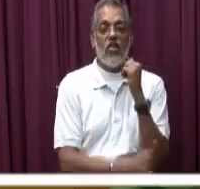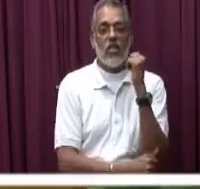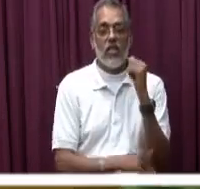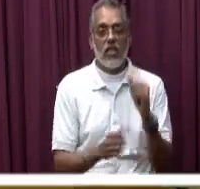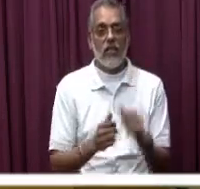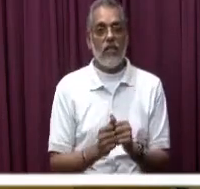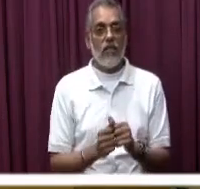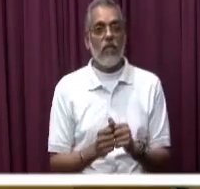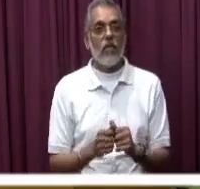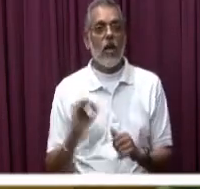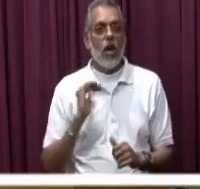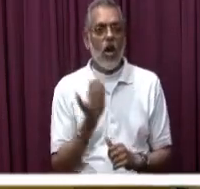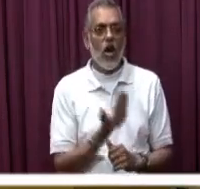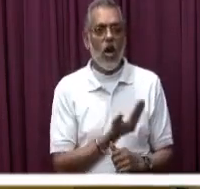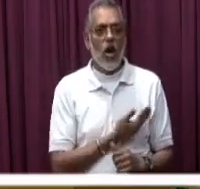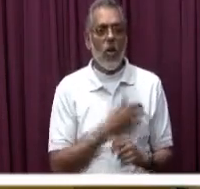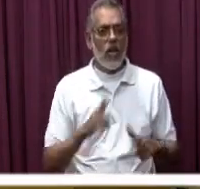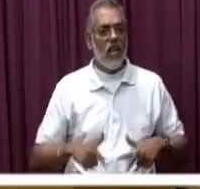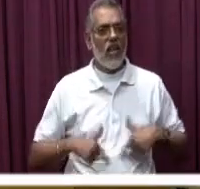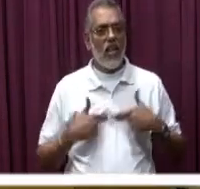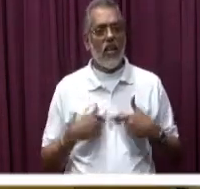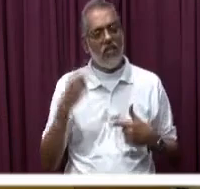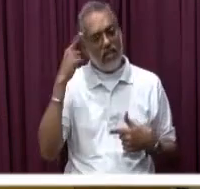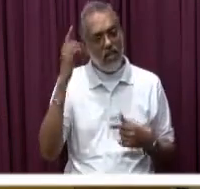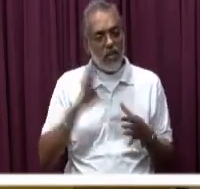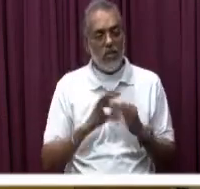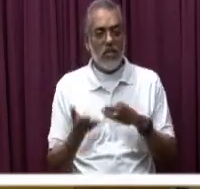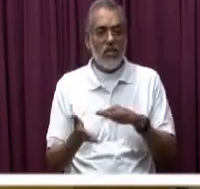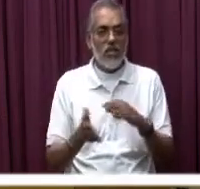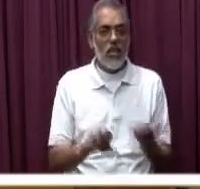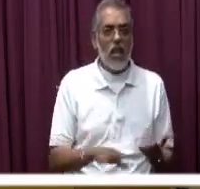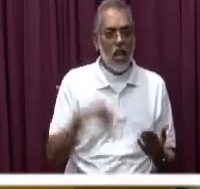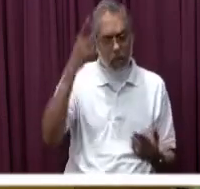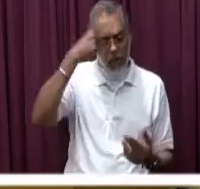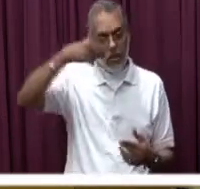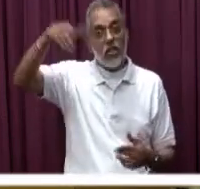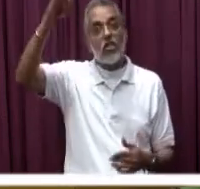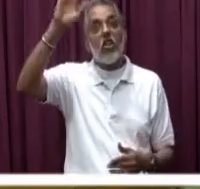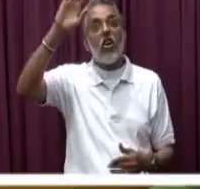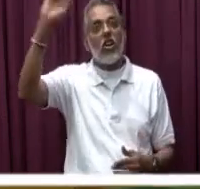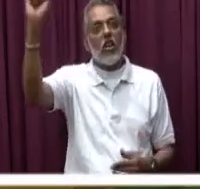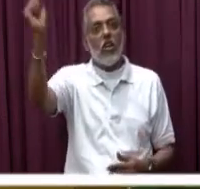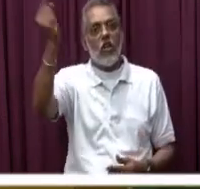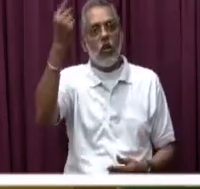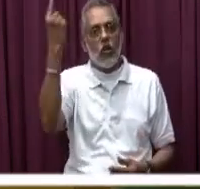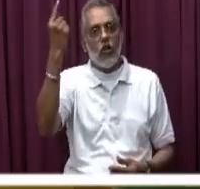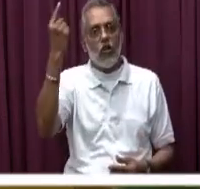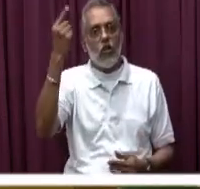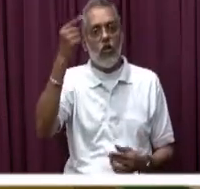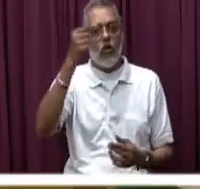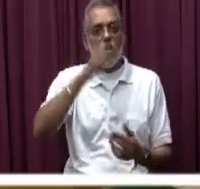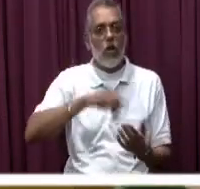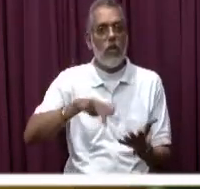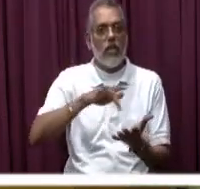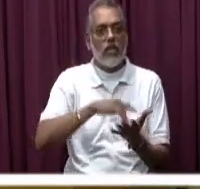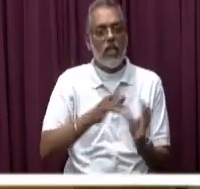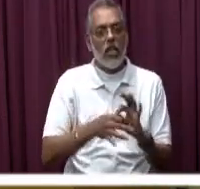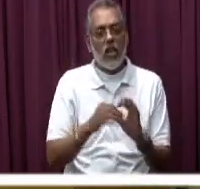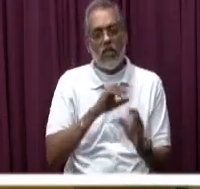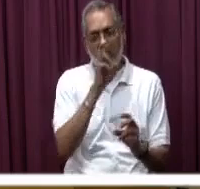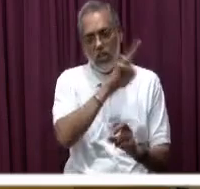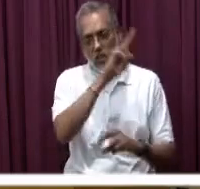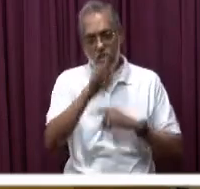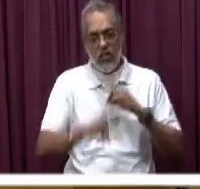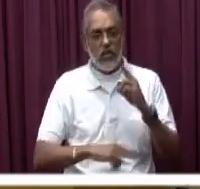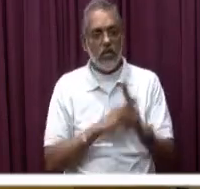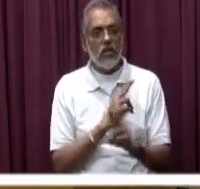our little ego understands it must die because it is God and God alone that can be the center of the universe. Not